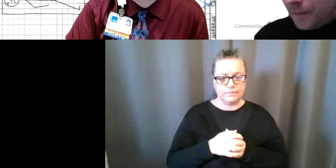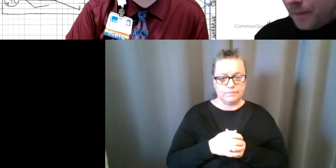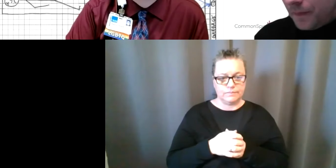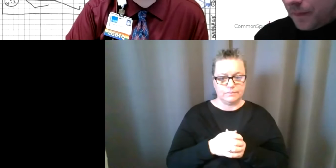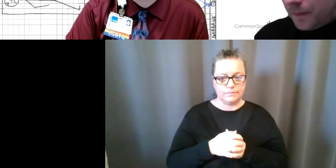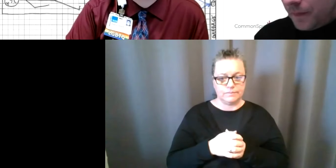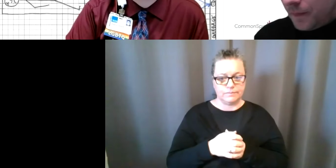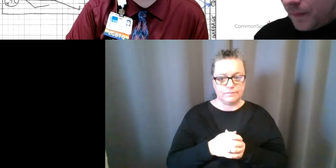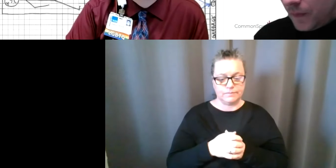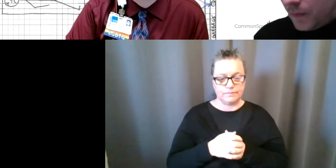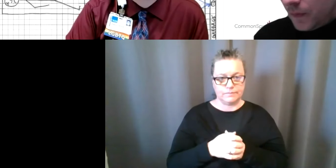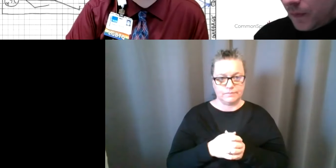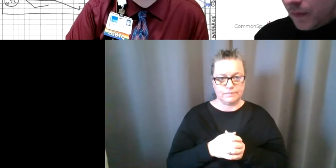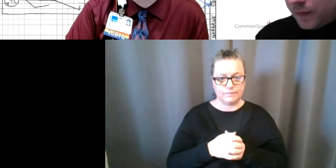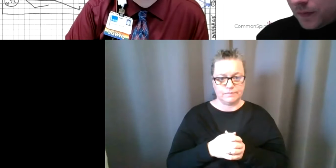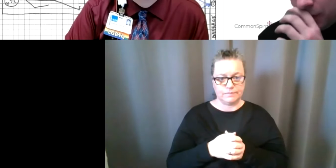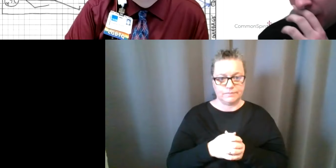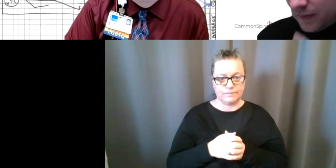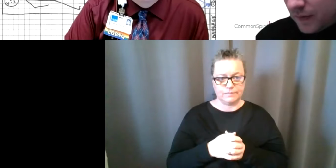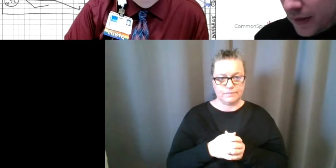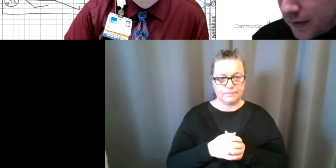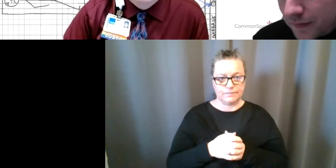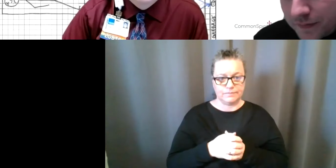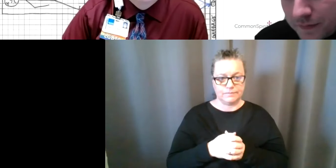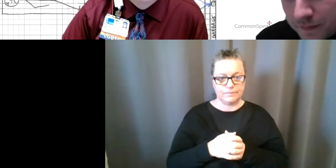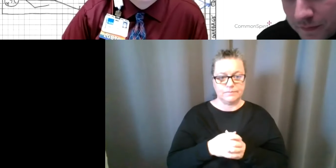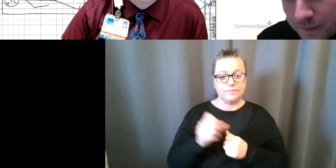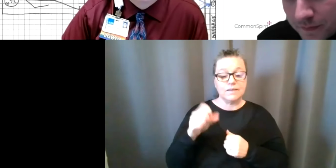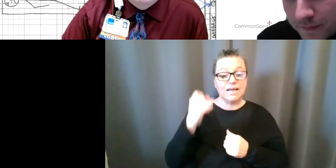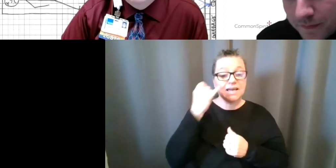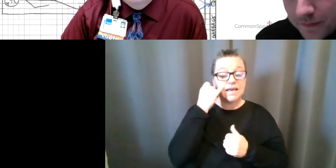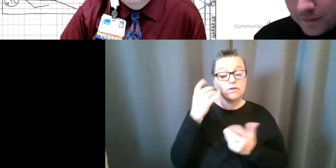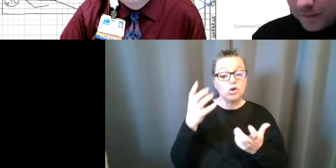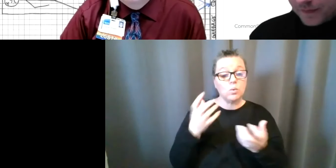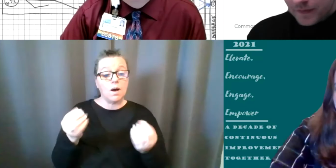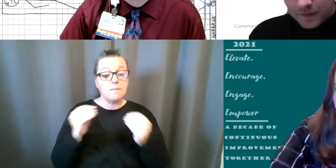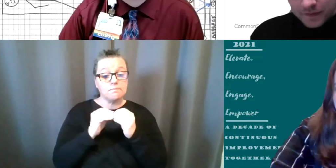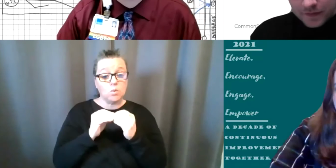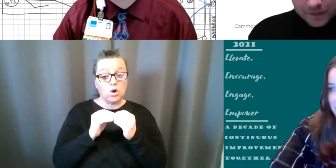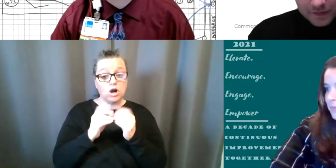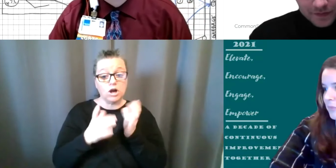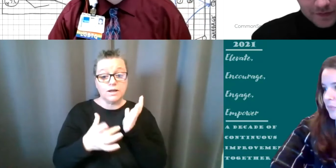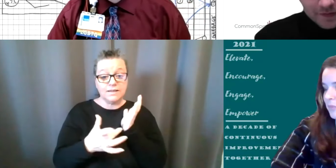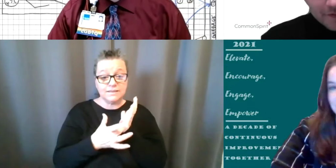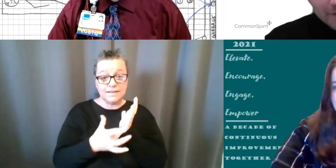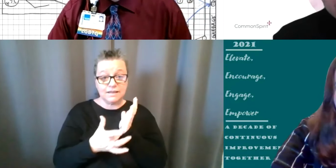Yeah, if you'd like some more technical